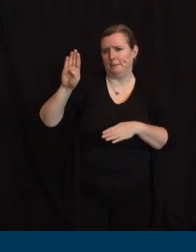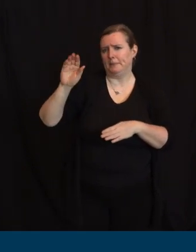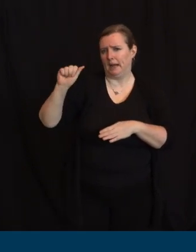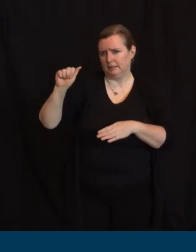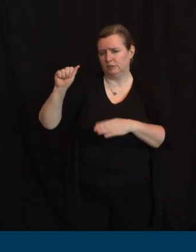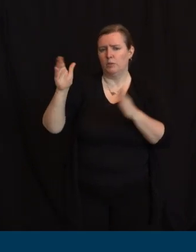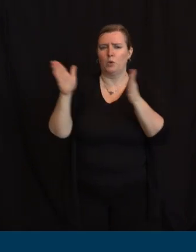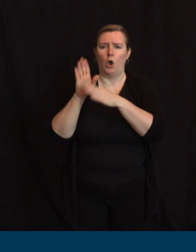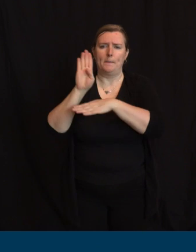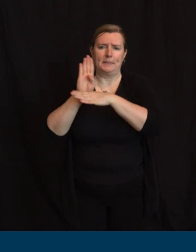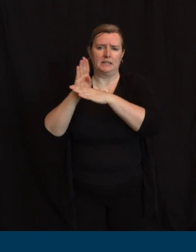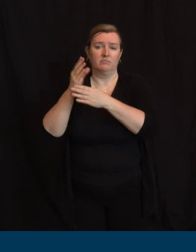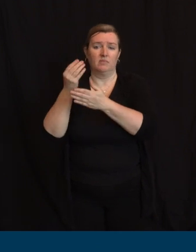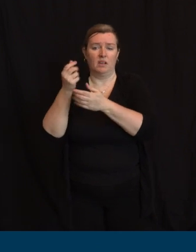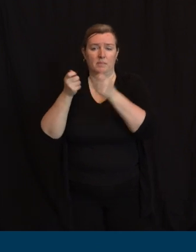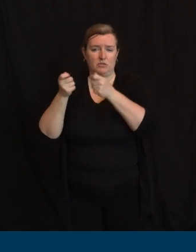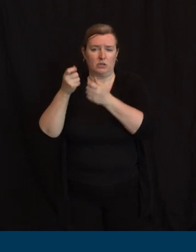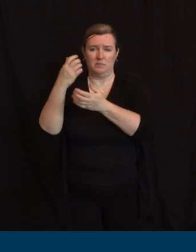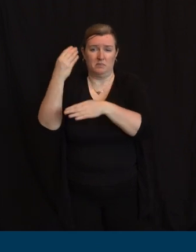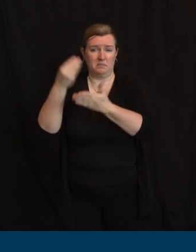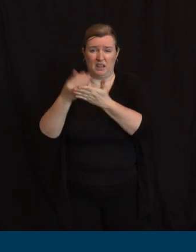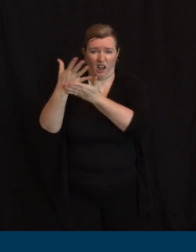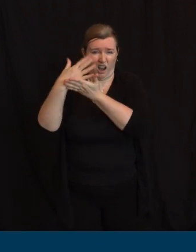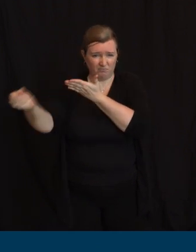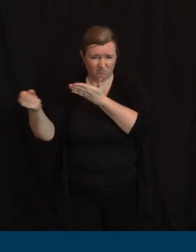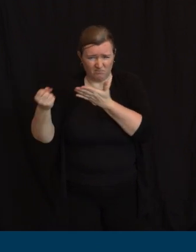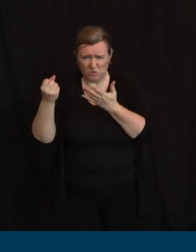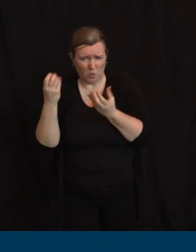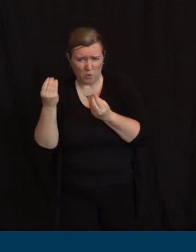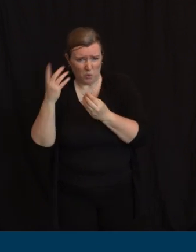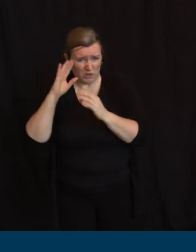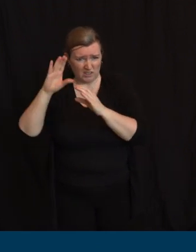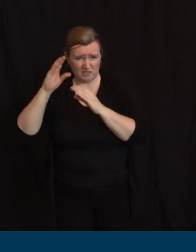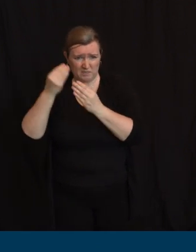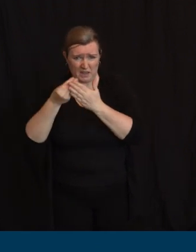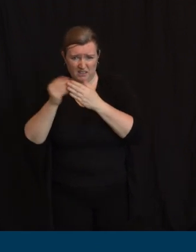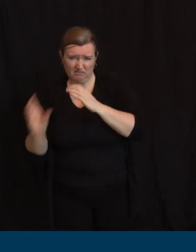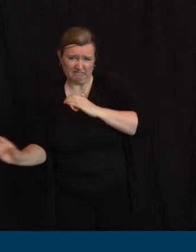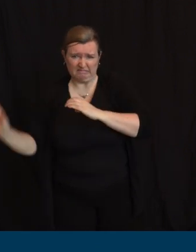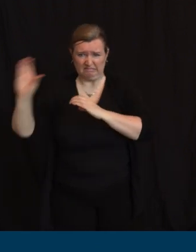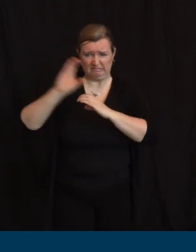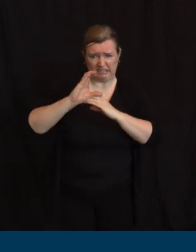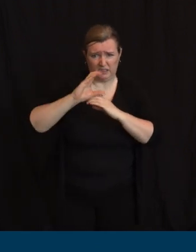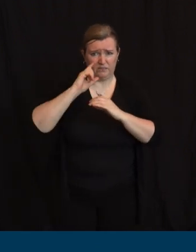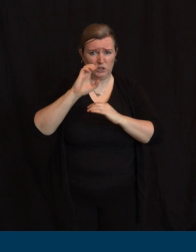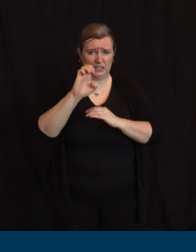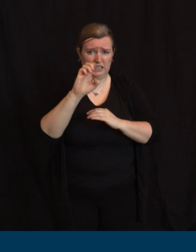EDA programs? How many NJ businesses are still in need of funding and can't get it?